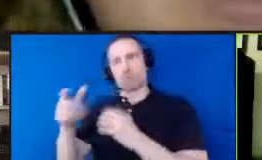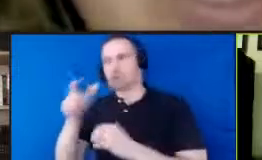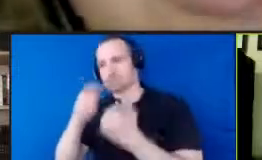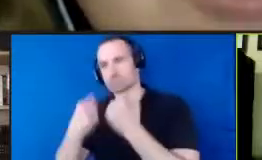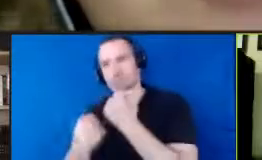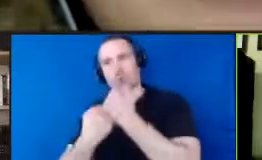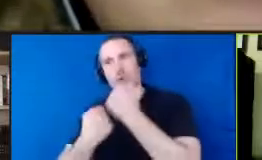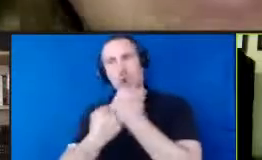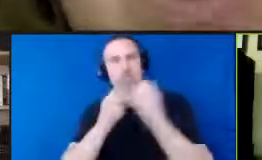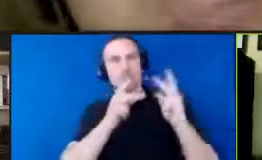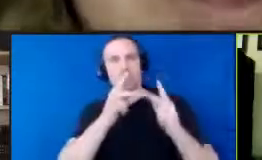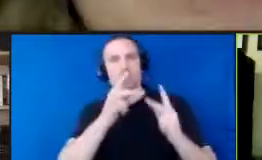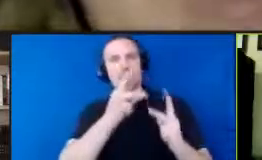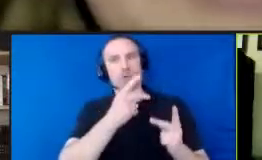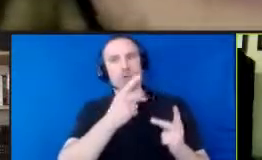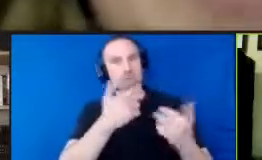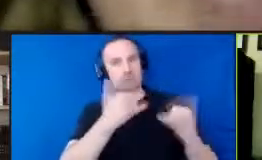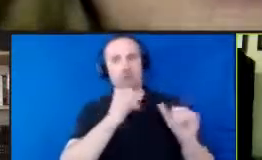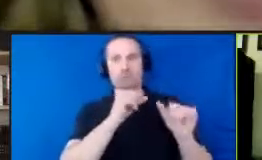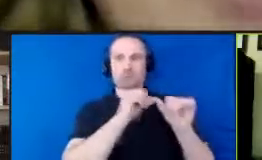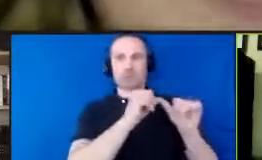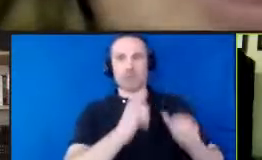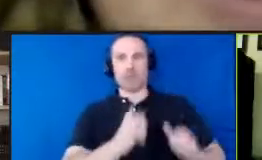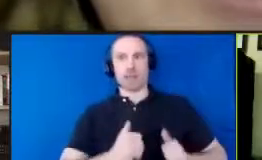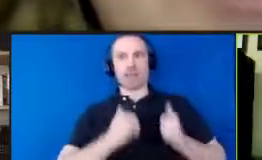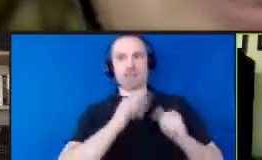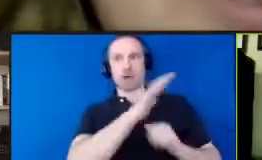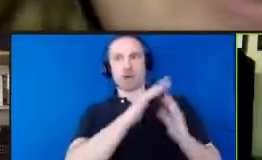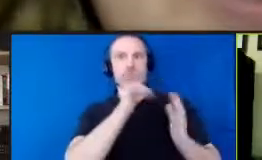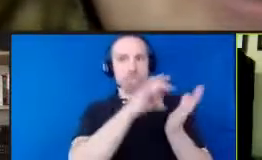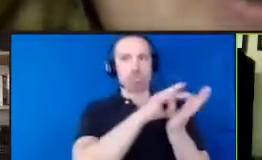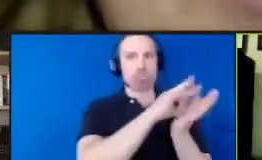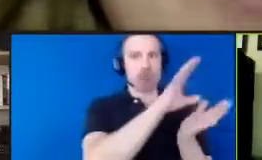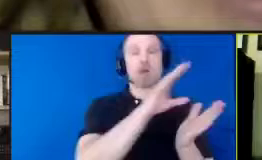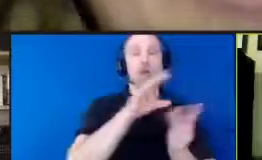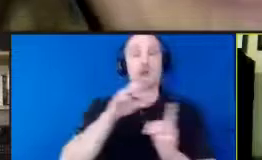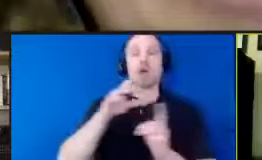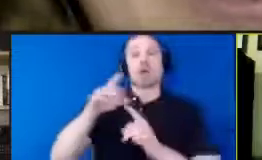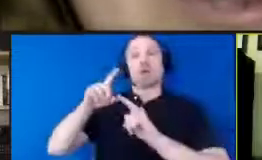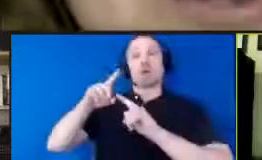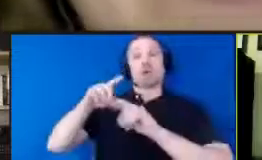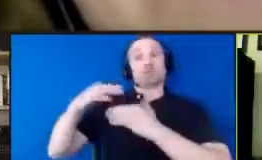home. And it's weighing on the minds of landlords that